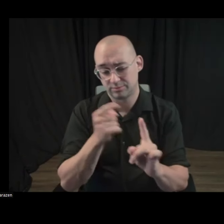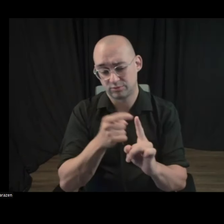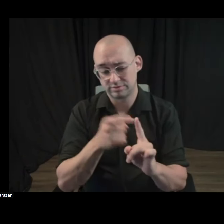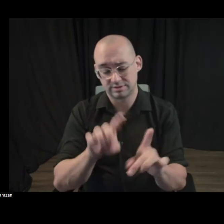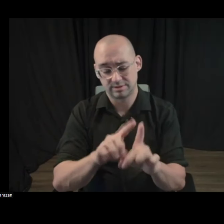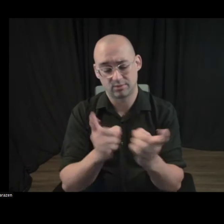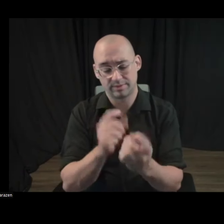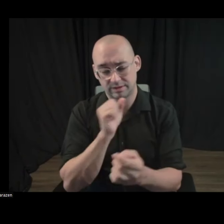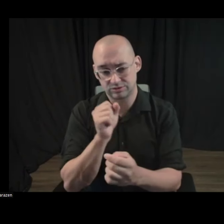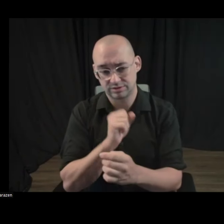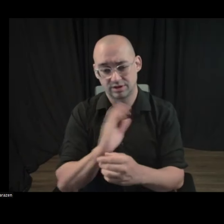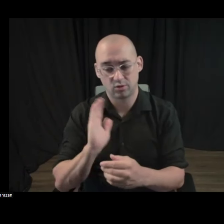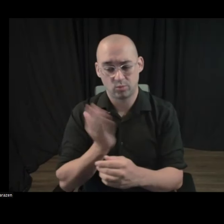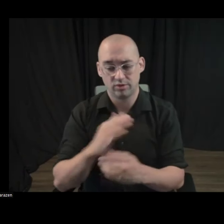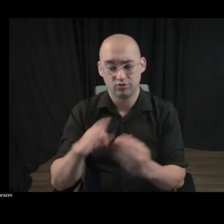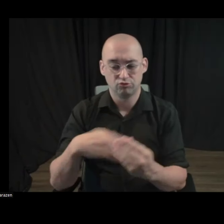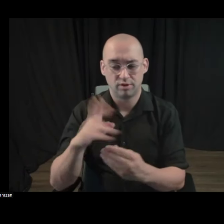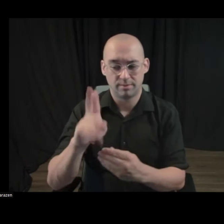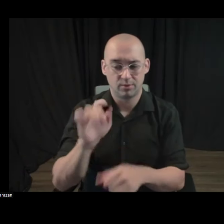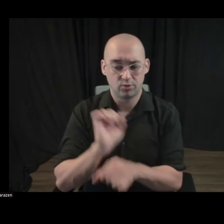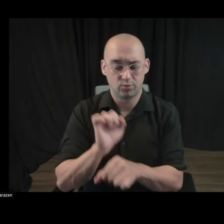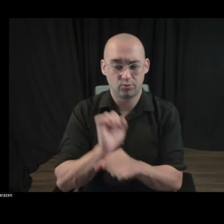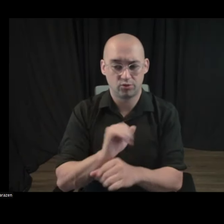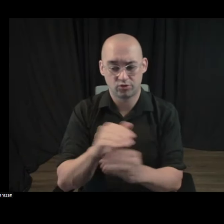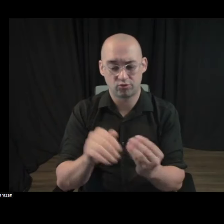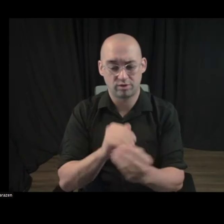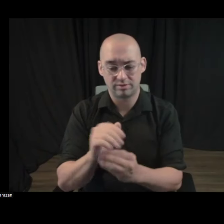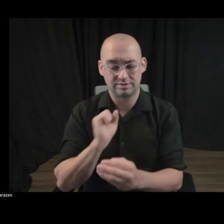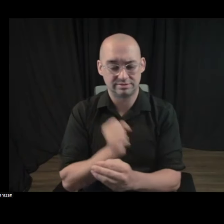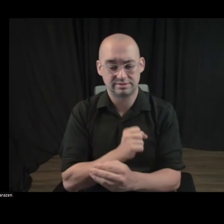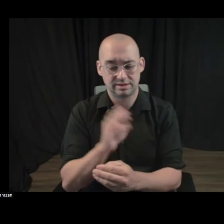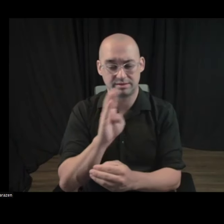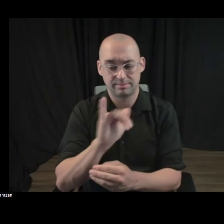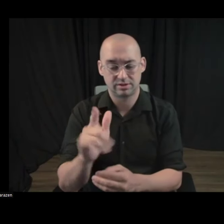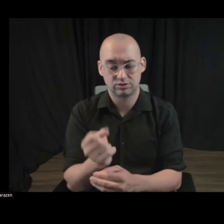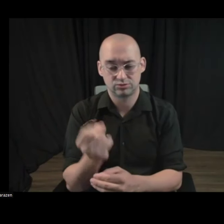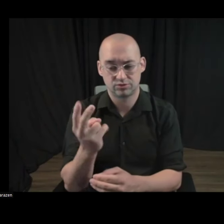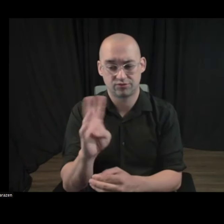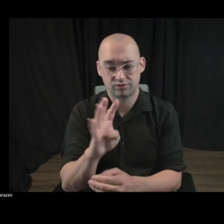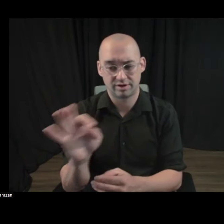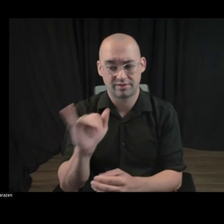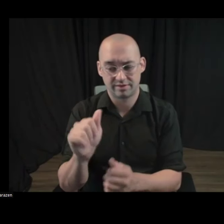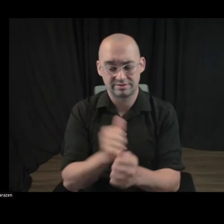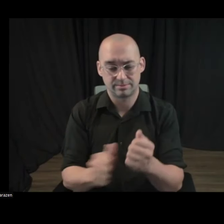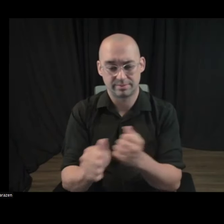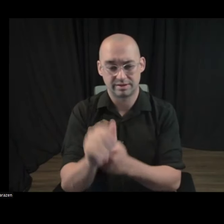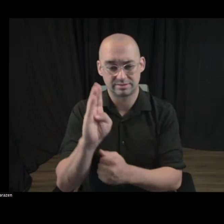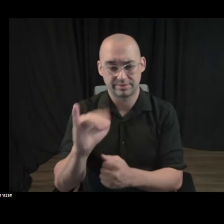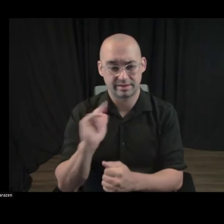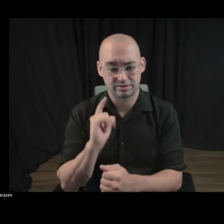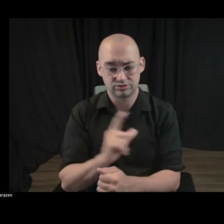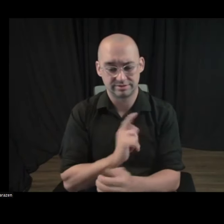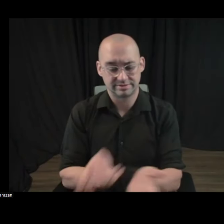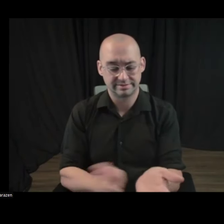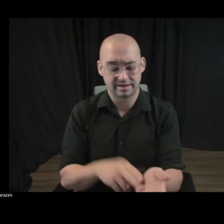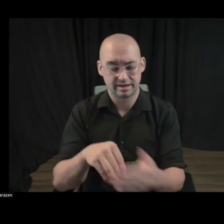Aging. We are wrapping up our work around Senate Bill 1249. This was passed by the legislature and signed into law by the